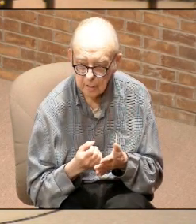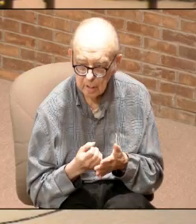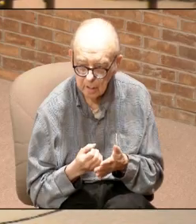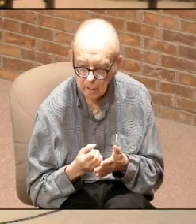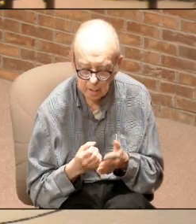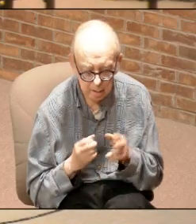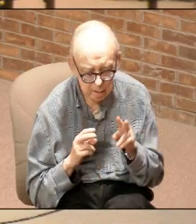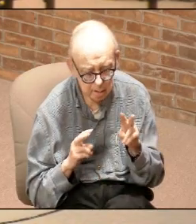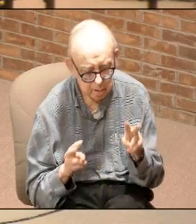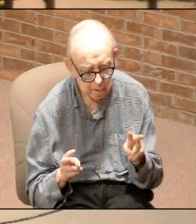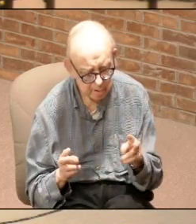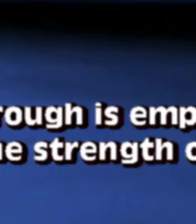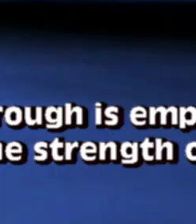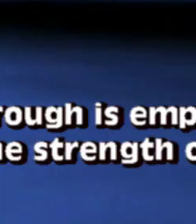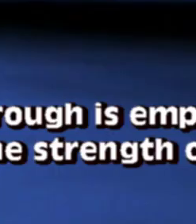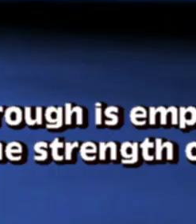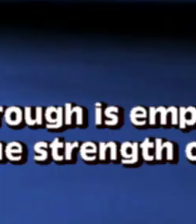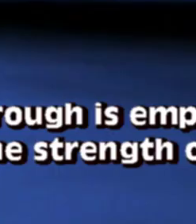look at what he says